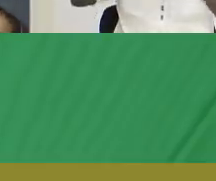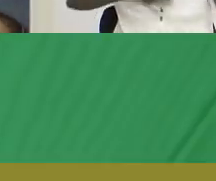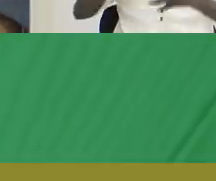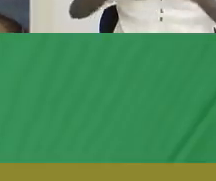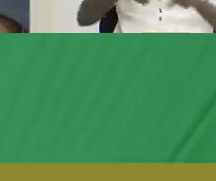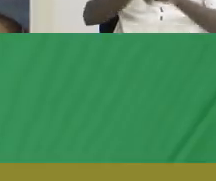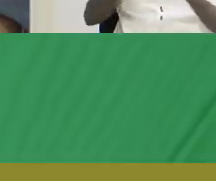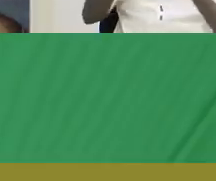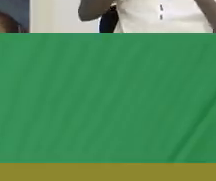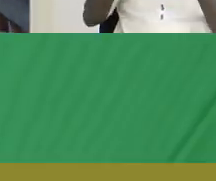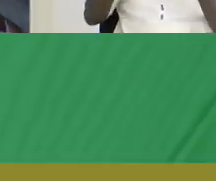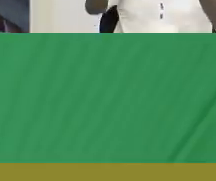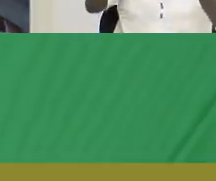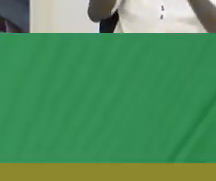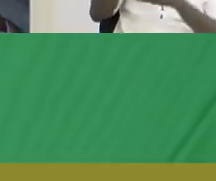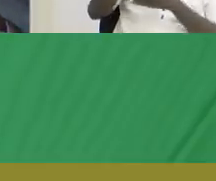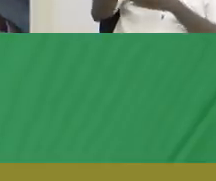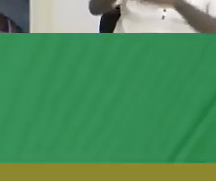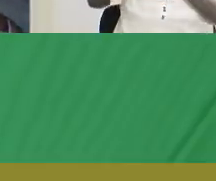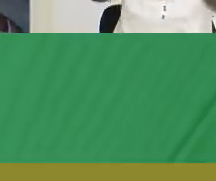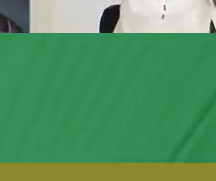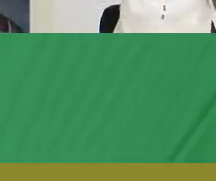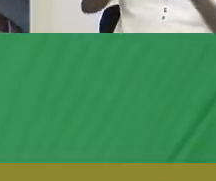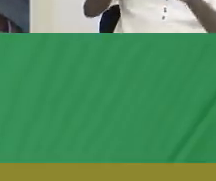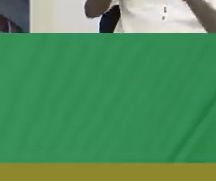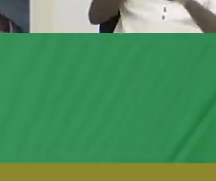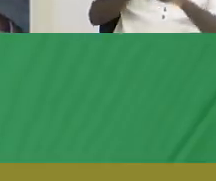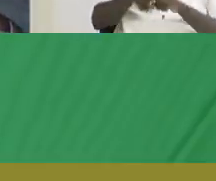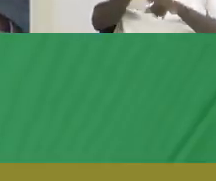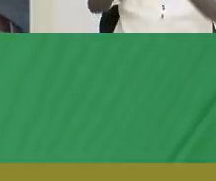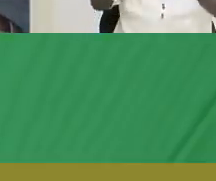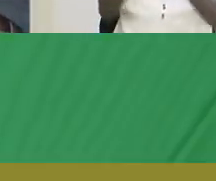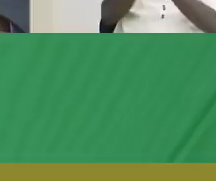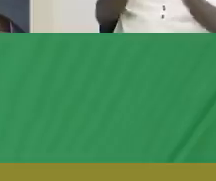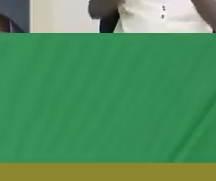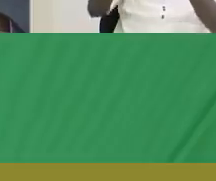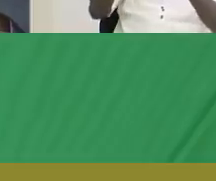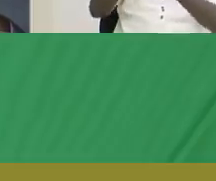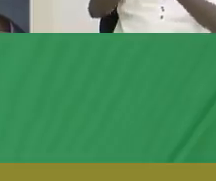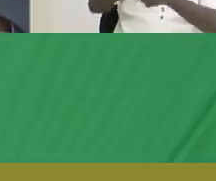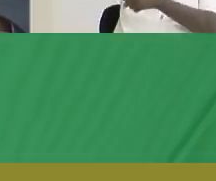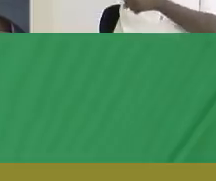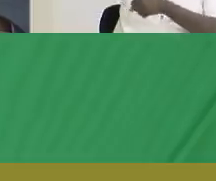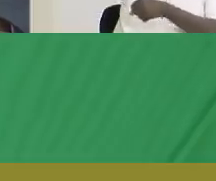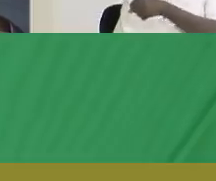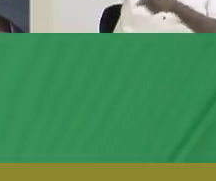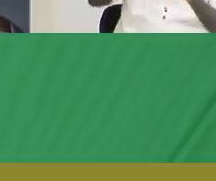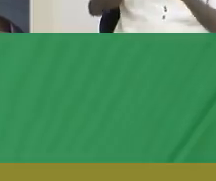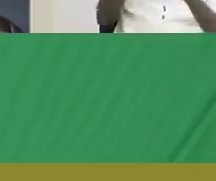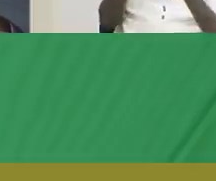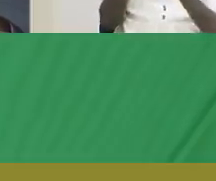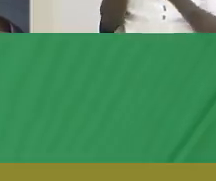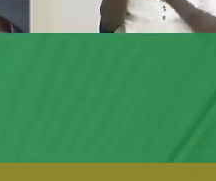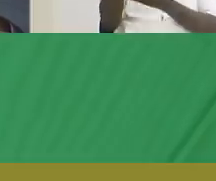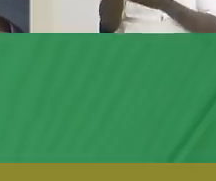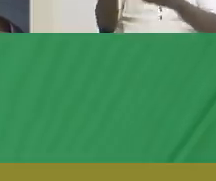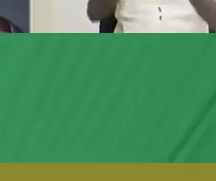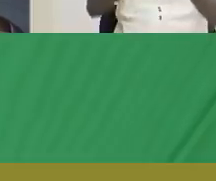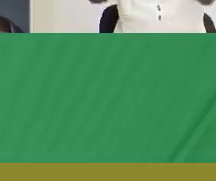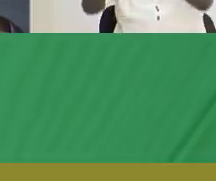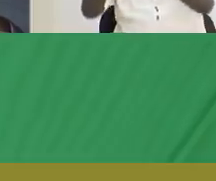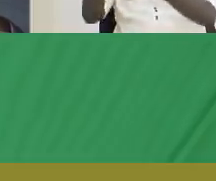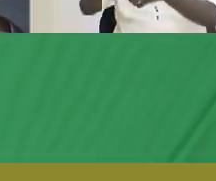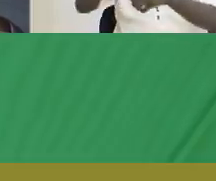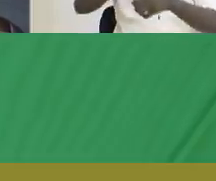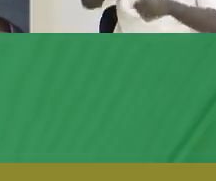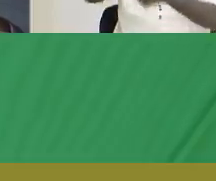look, this is what is happening. Are we not all supposed to be a family? How can a colleague threaten